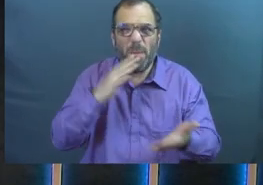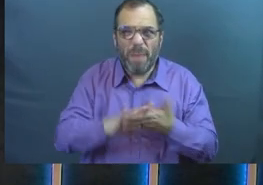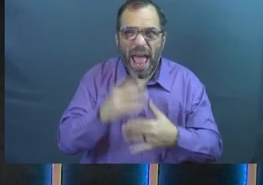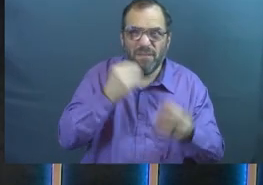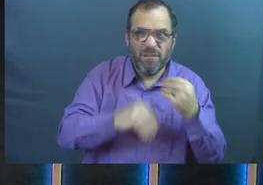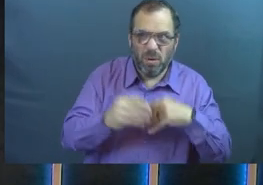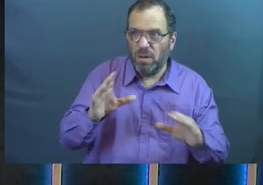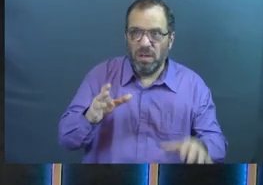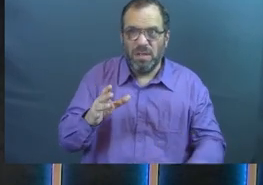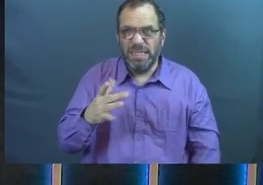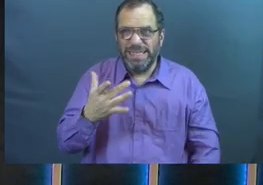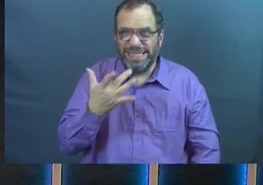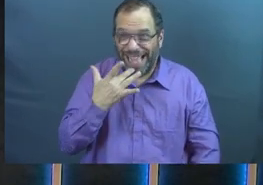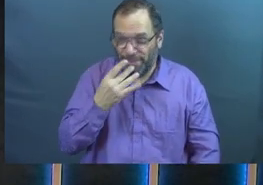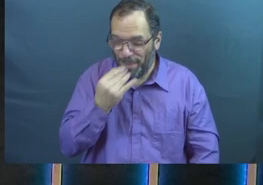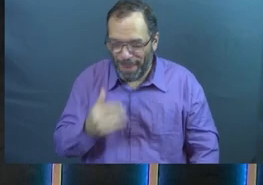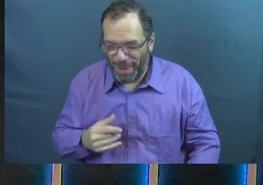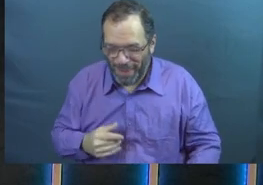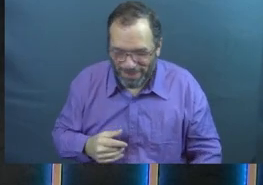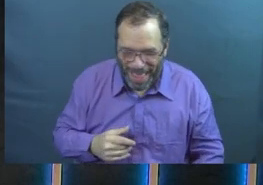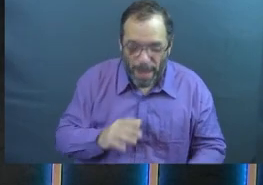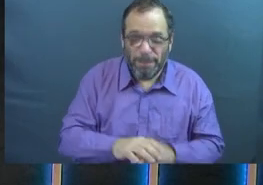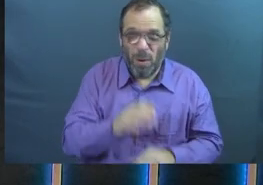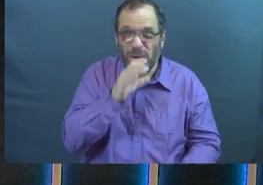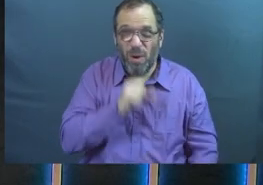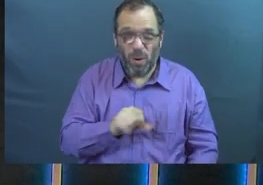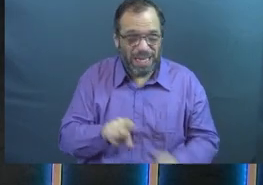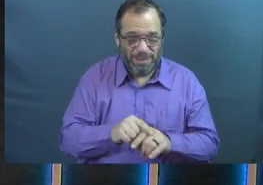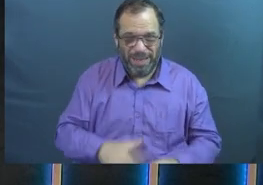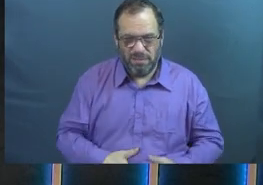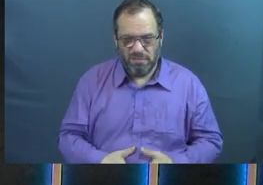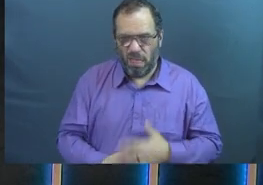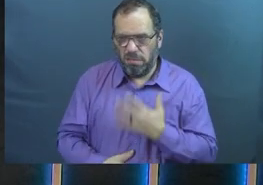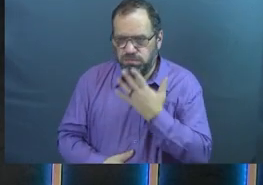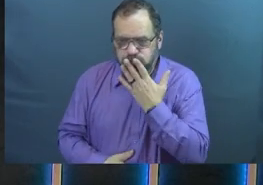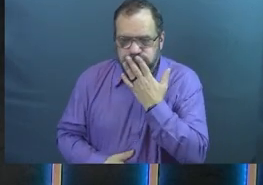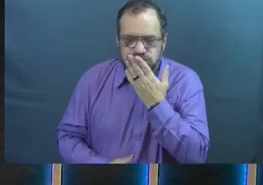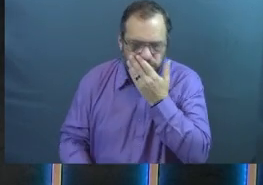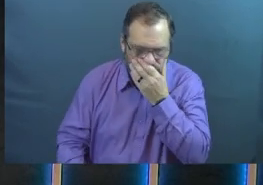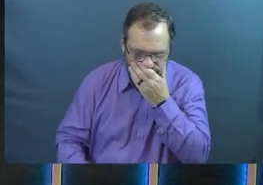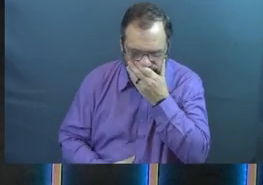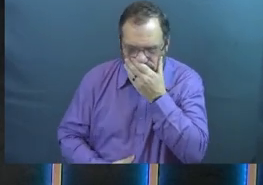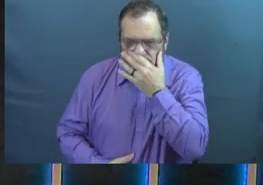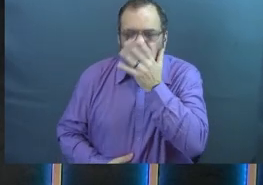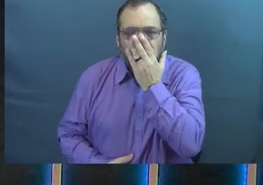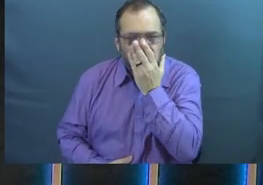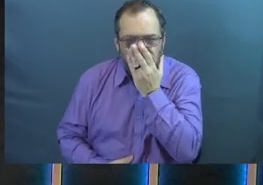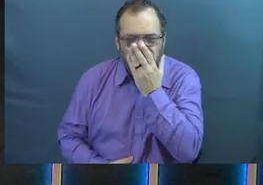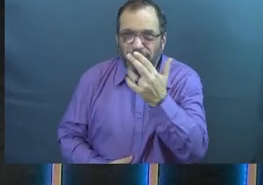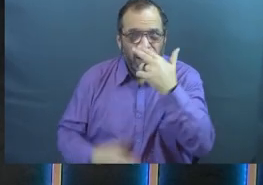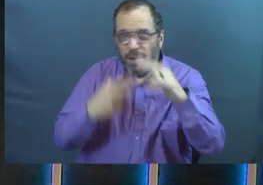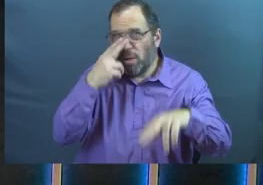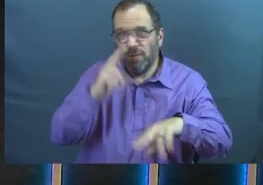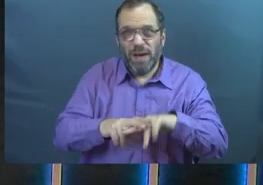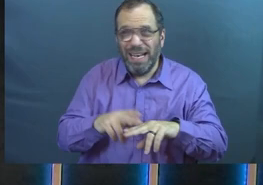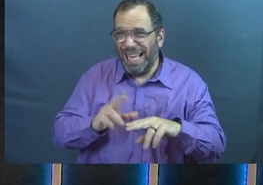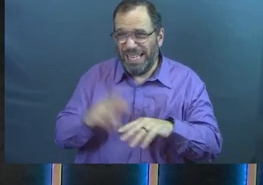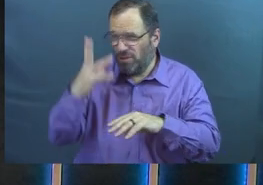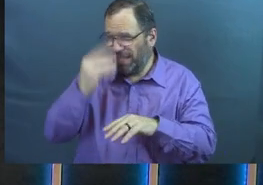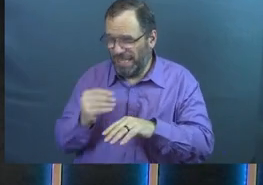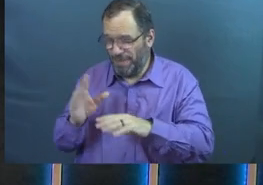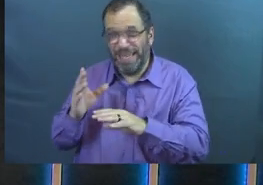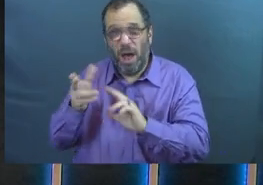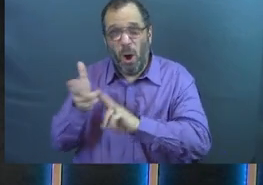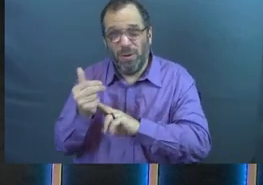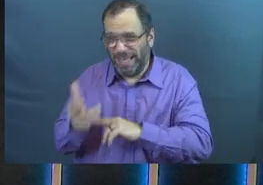food that you eat. It's really tasty, but when you're an old guy, it kind of messes with you and that's no fun. And then you're sleeping in a bed